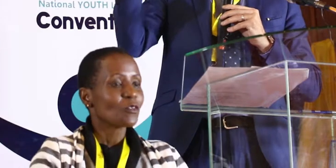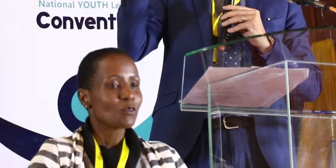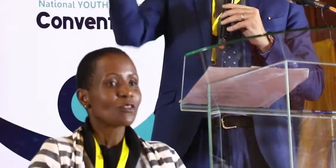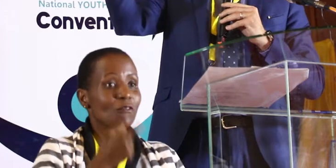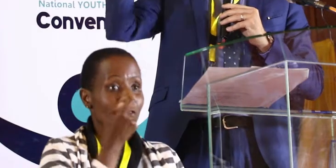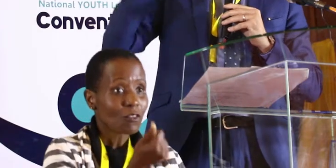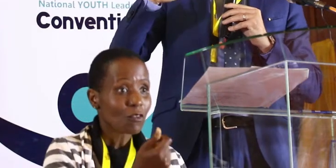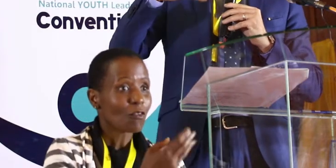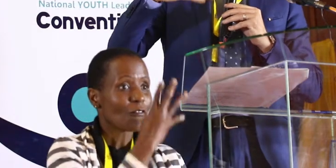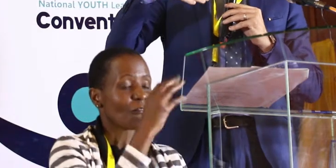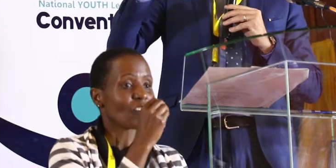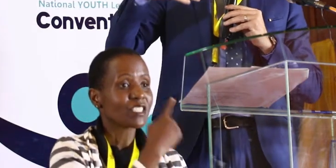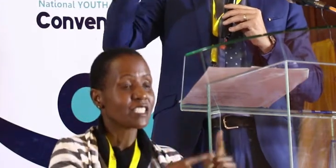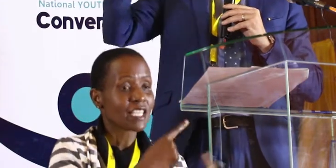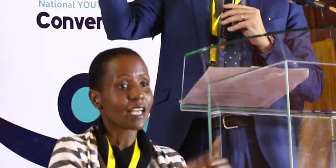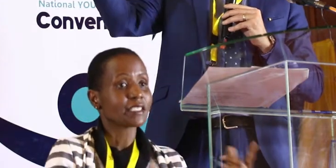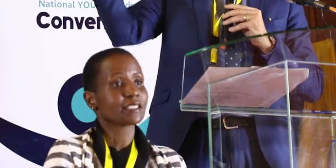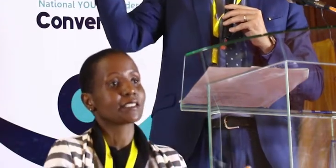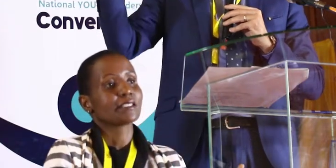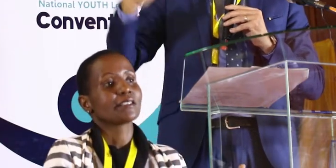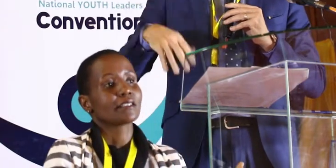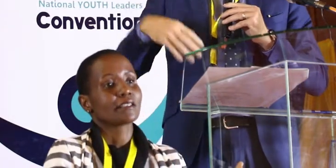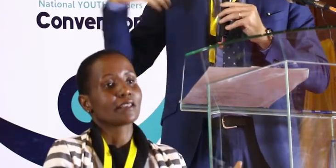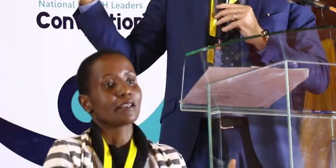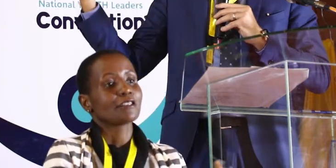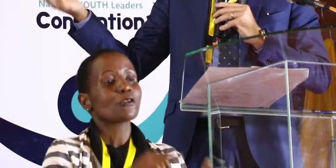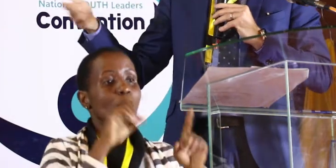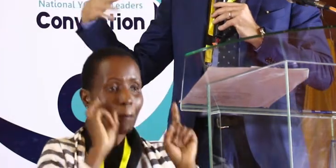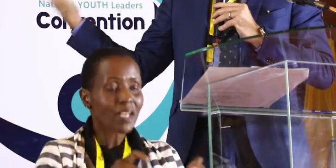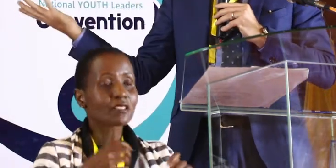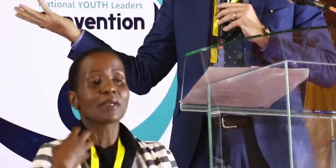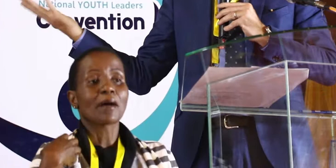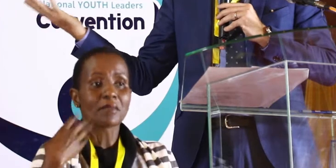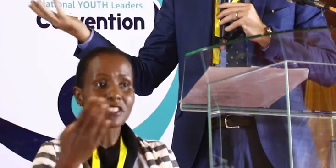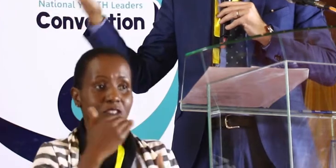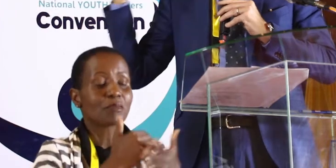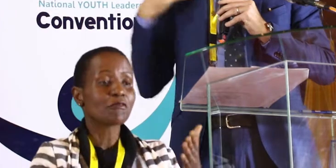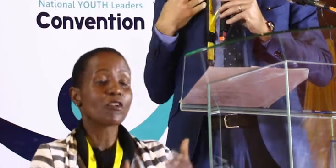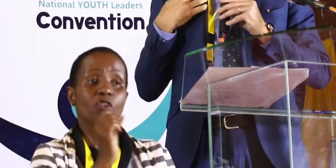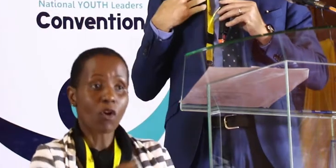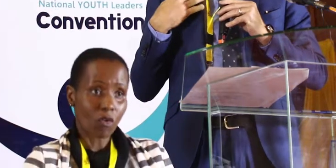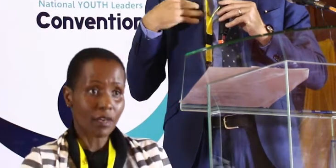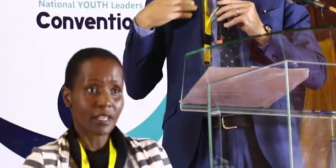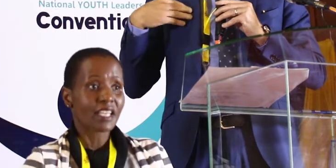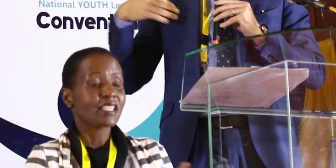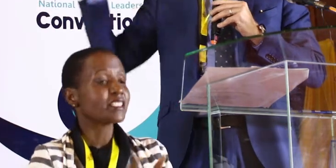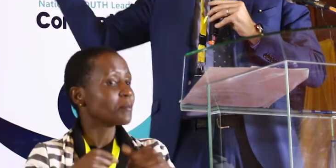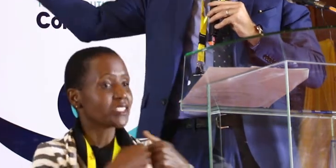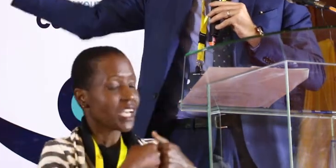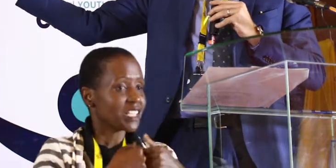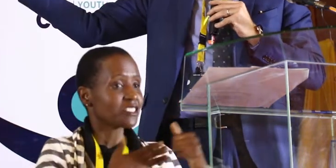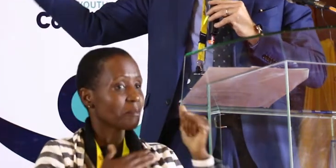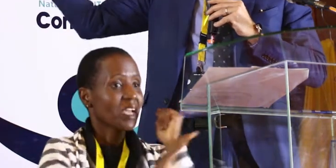grow rich before you grow old, otherwise you will have a problem. And a challenge in my country is that I don't know whether I will